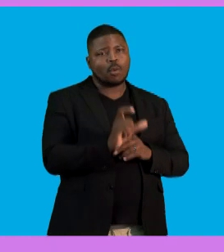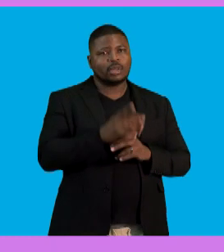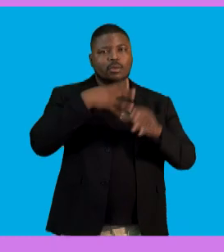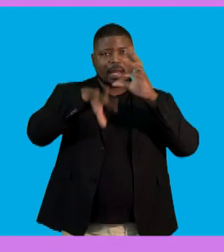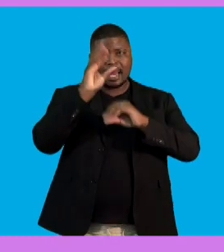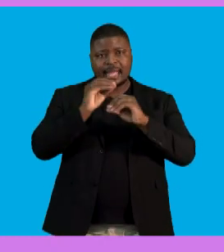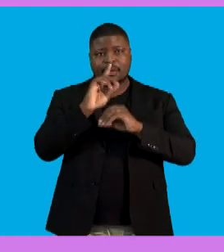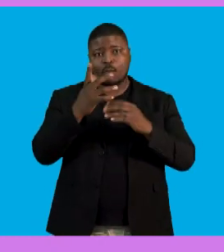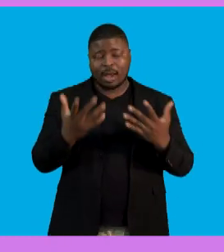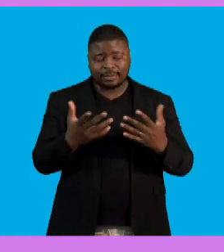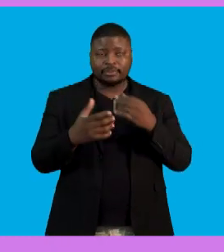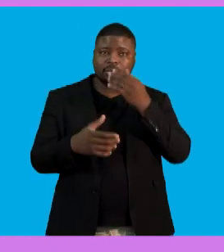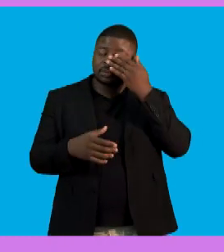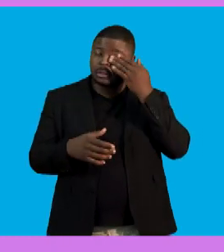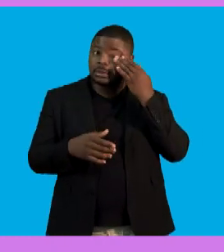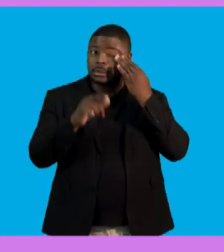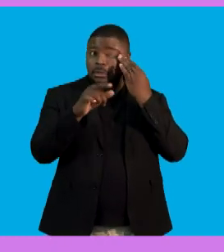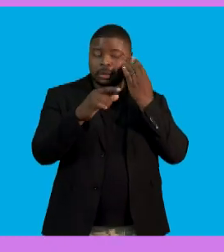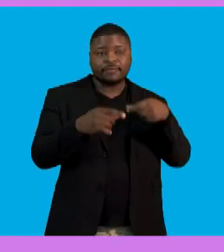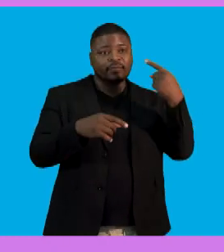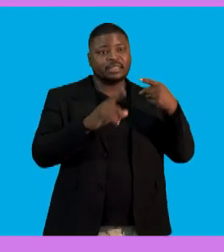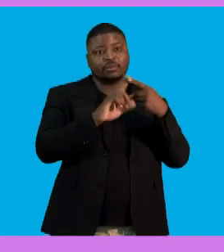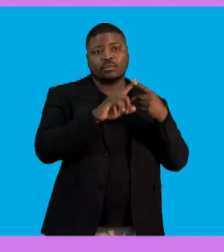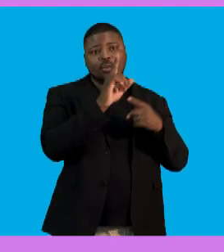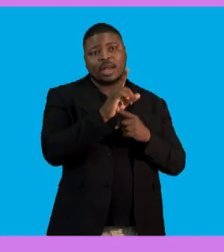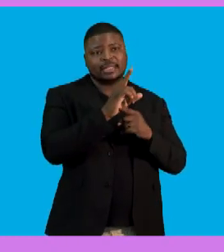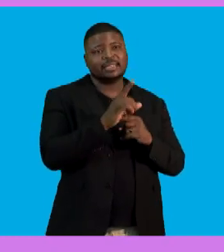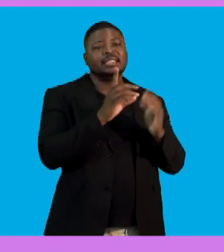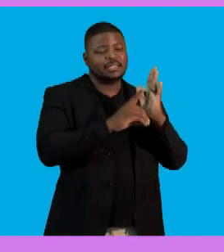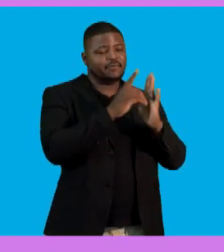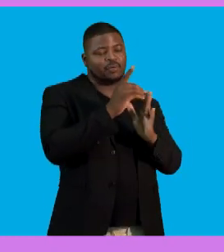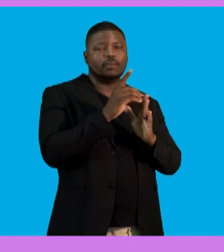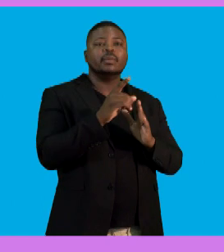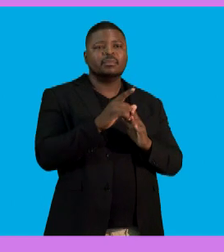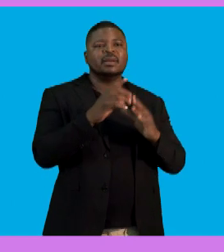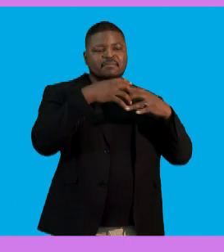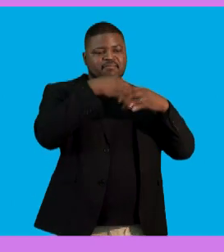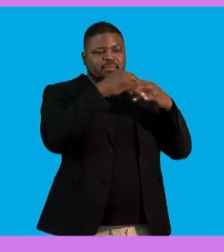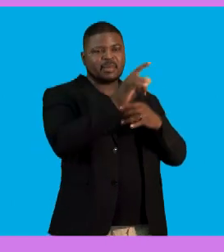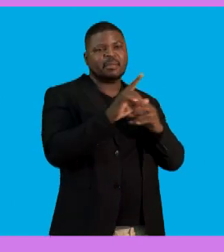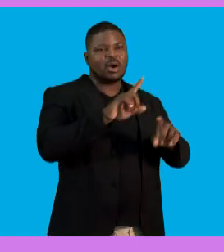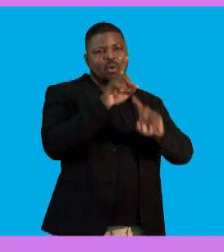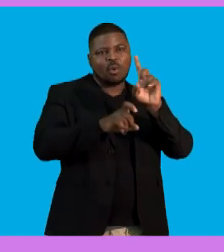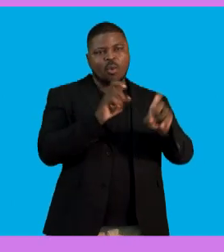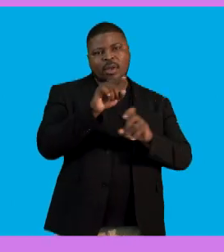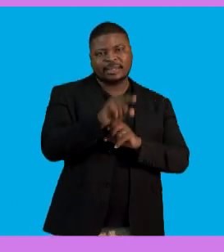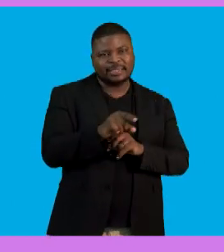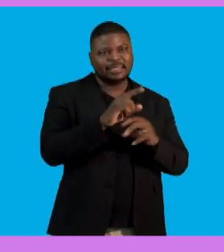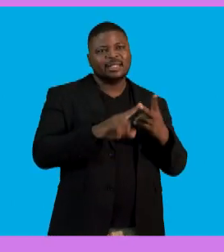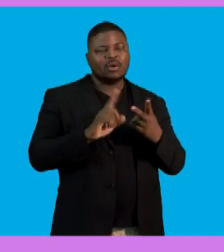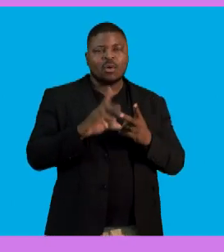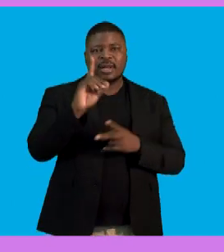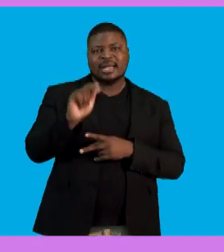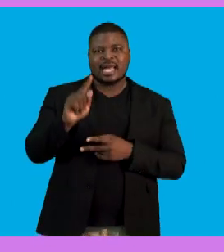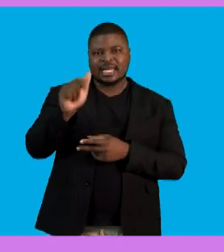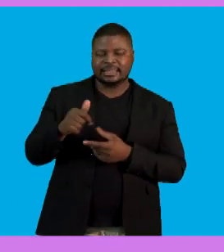are the topics that I will be covering today. And we start off there, again, developing questions, and we'll follow my cycle,